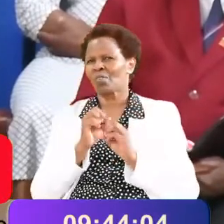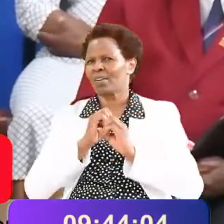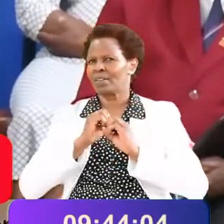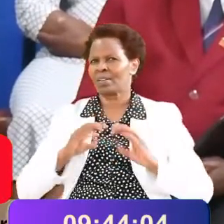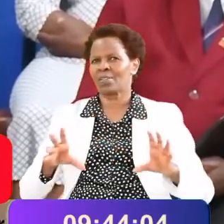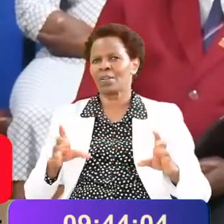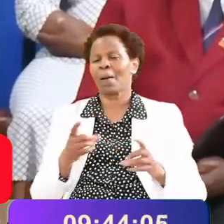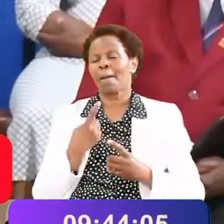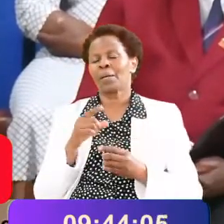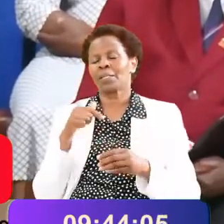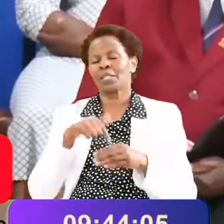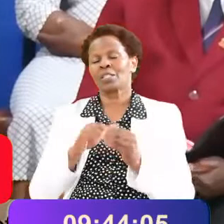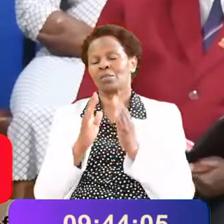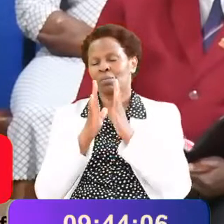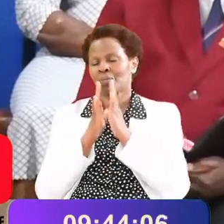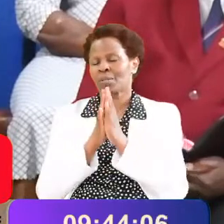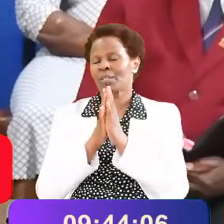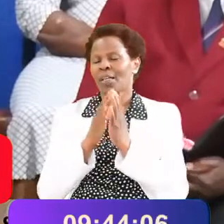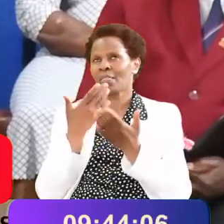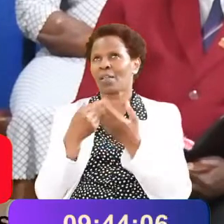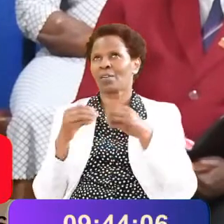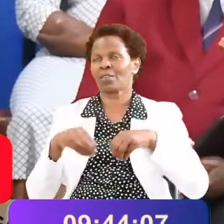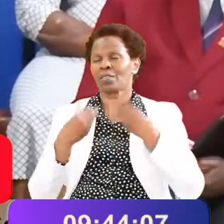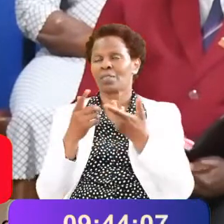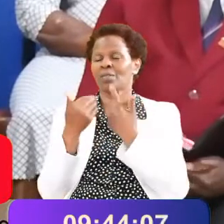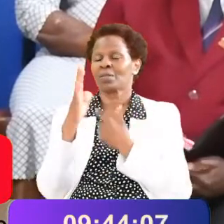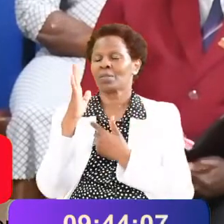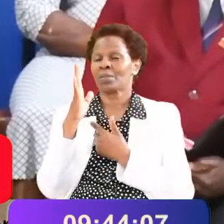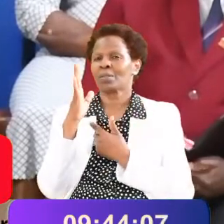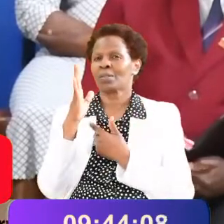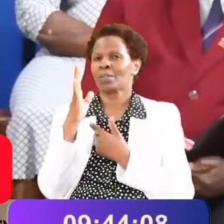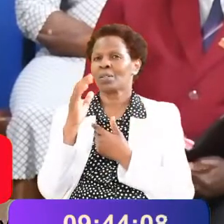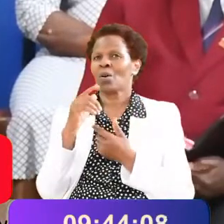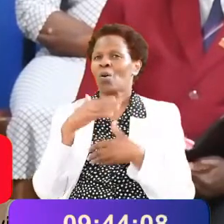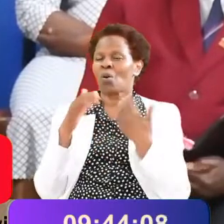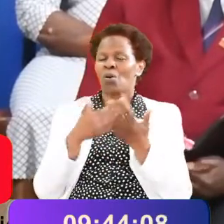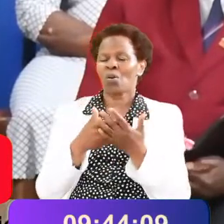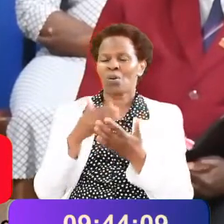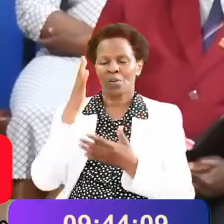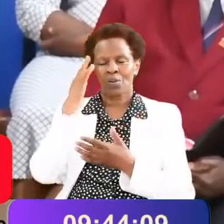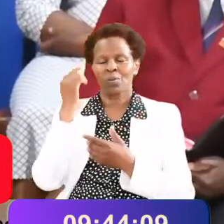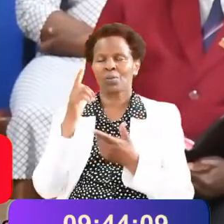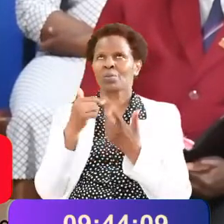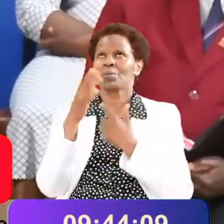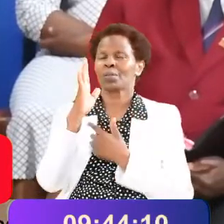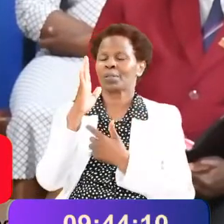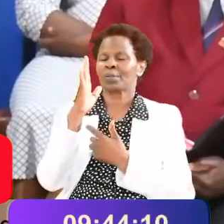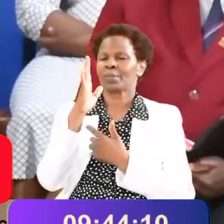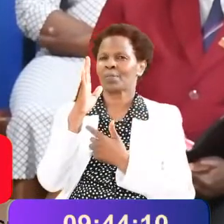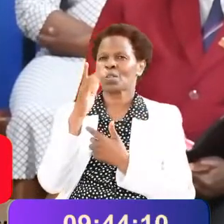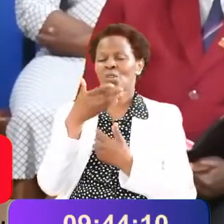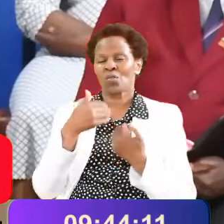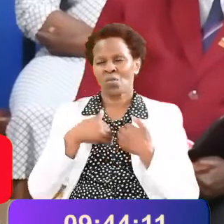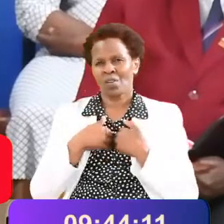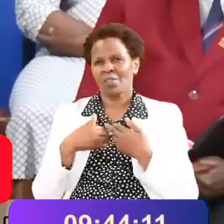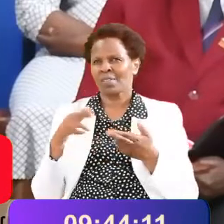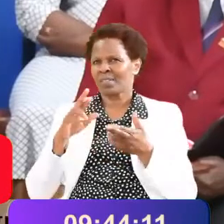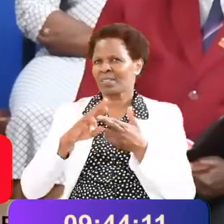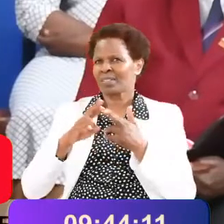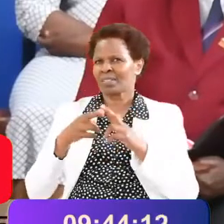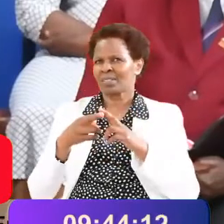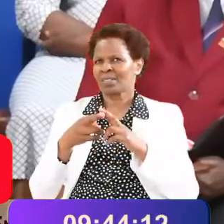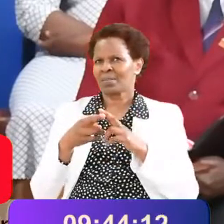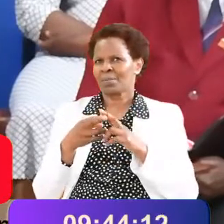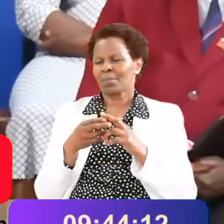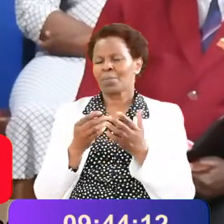and supplication and with thanksgiving, let your request be made known unto God. So is there a relationship between verse 6 and verse